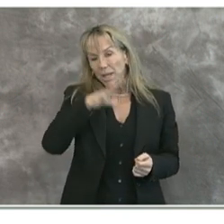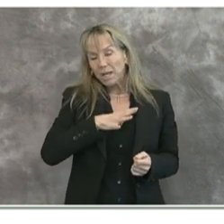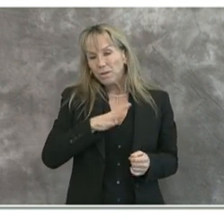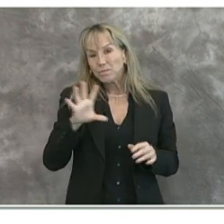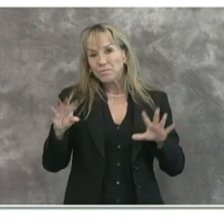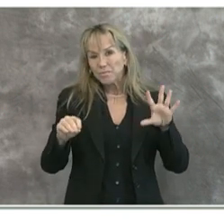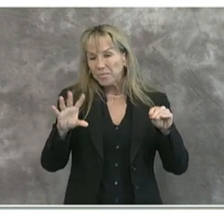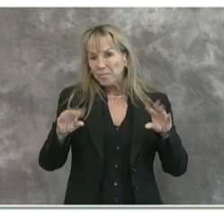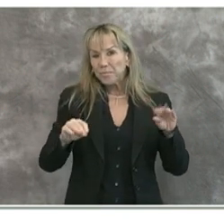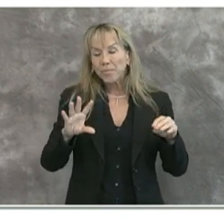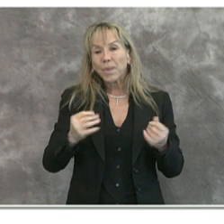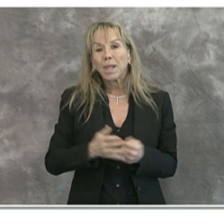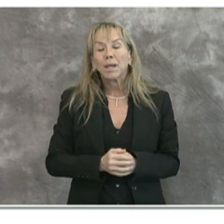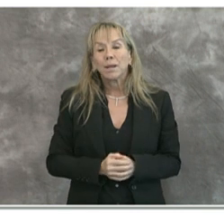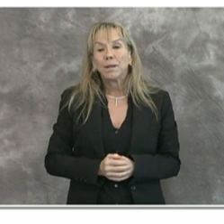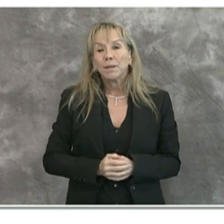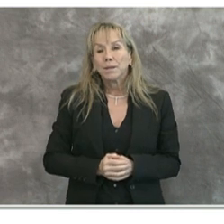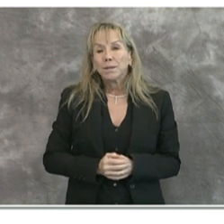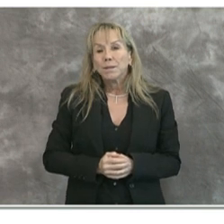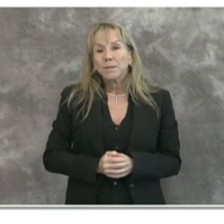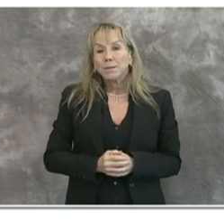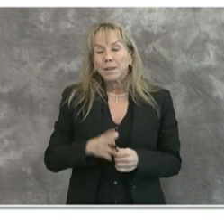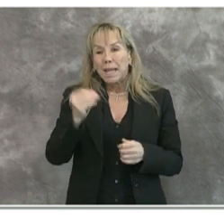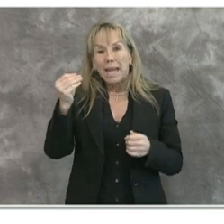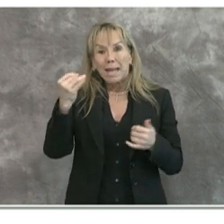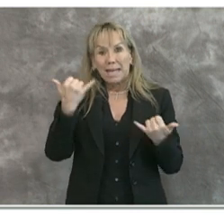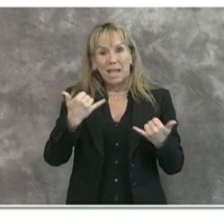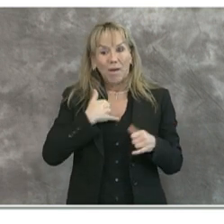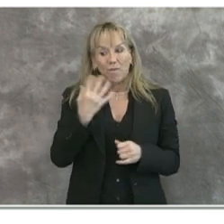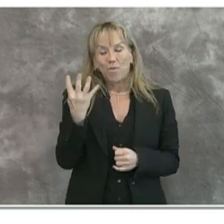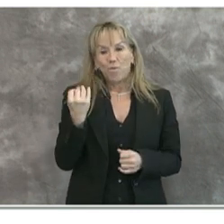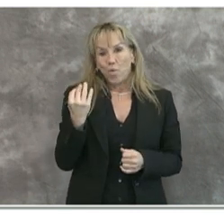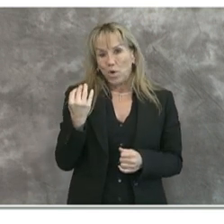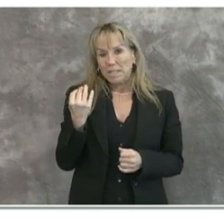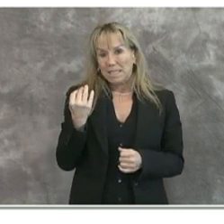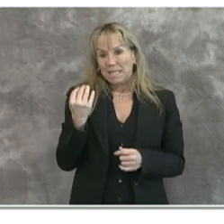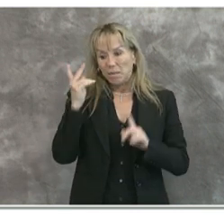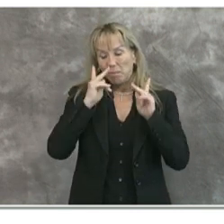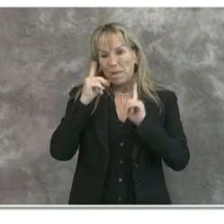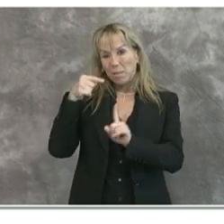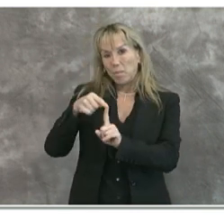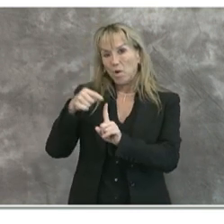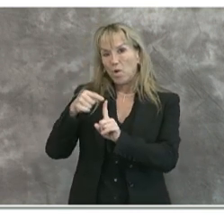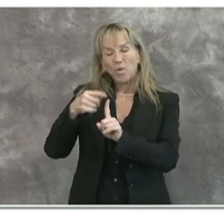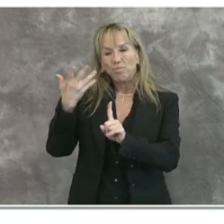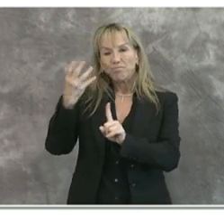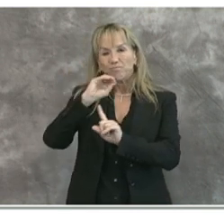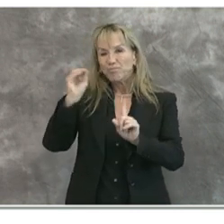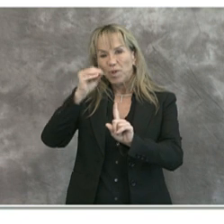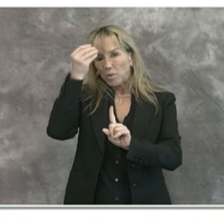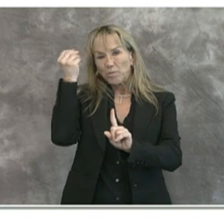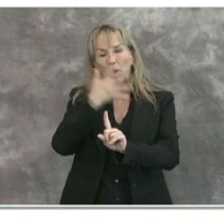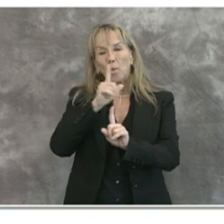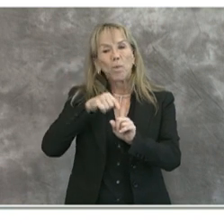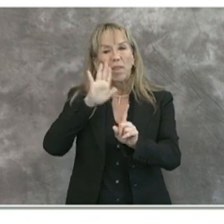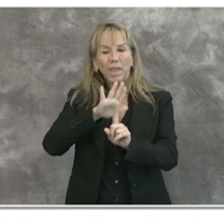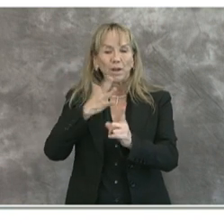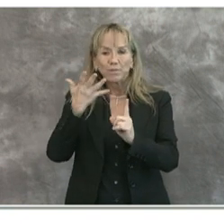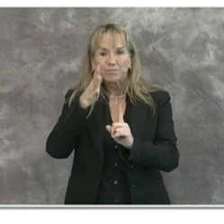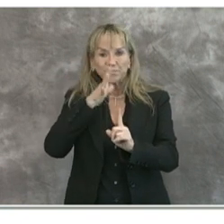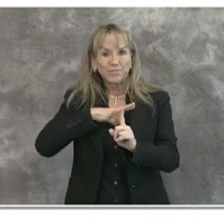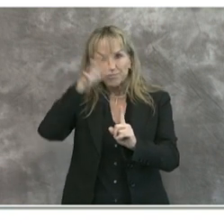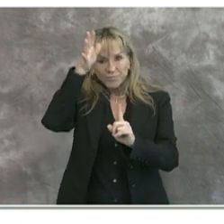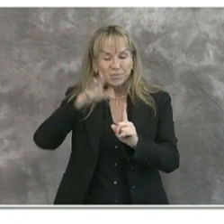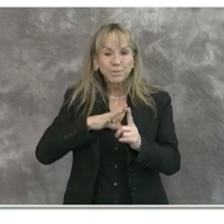males. And we have only 14 individuals for which no gender information is